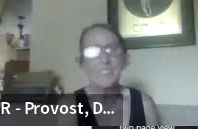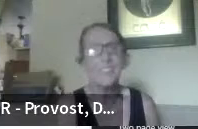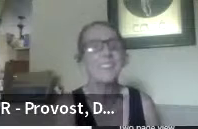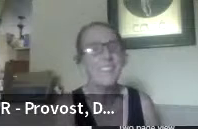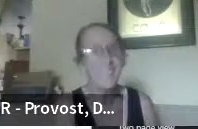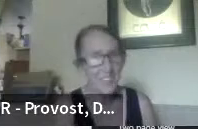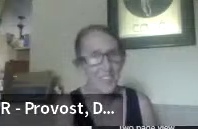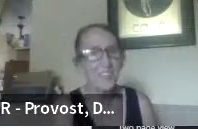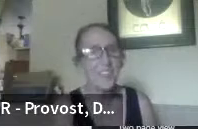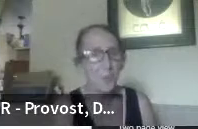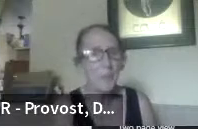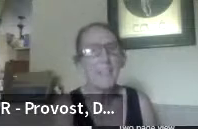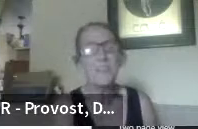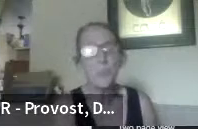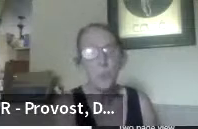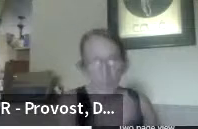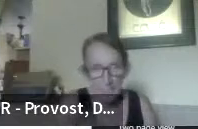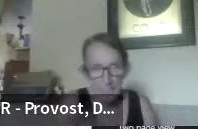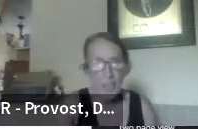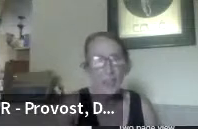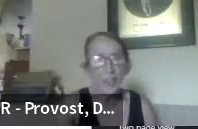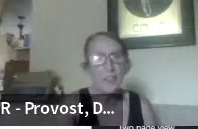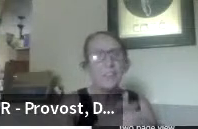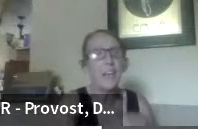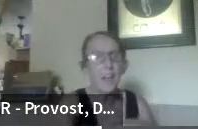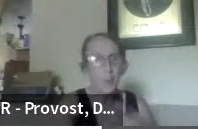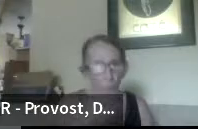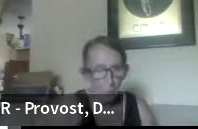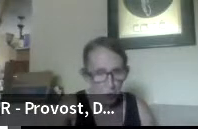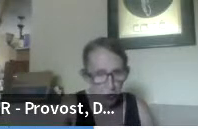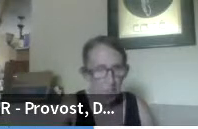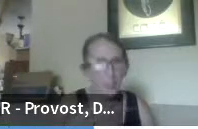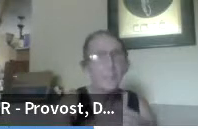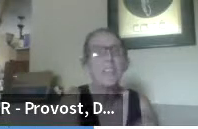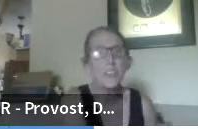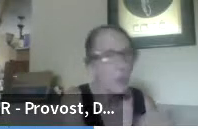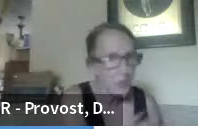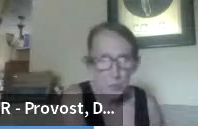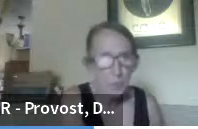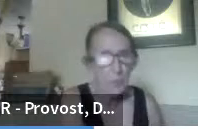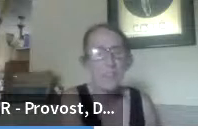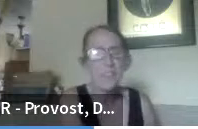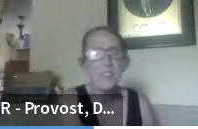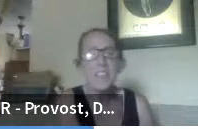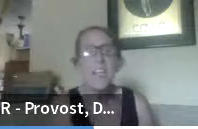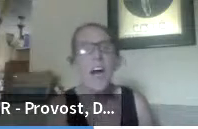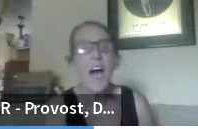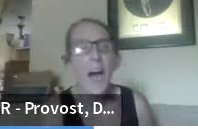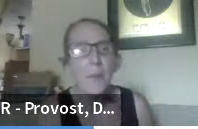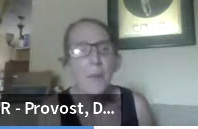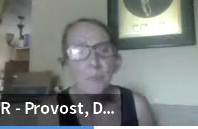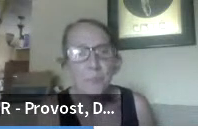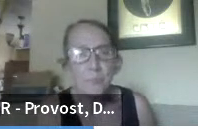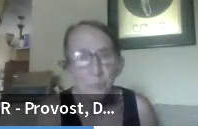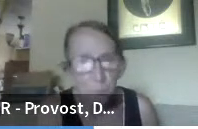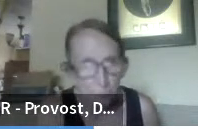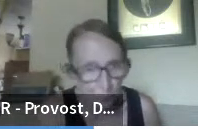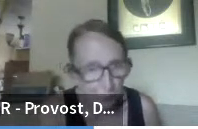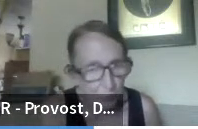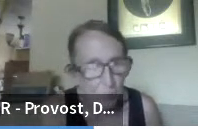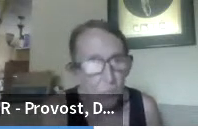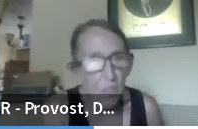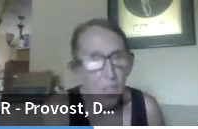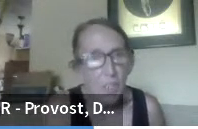Perfect. This is what they shared. Yeah, what was shared. So this is perfect.